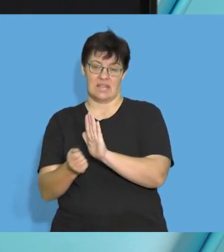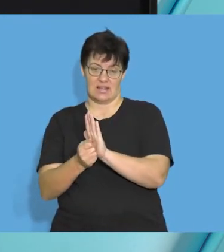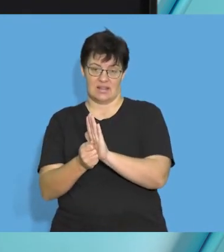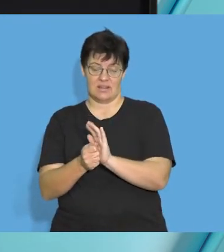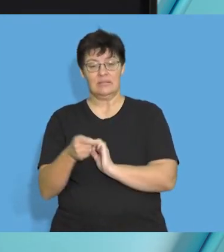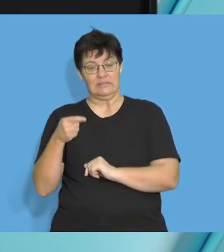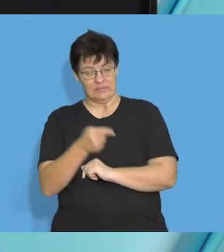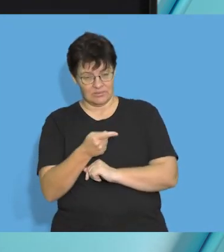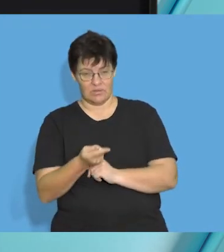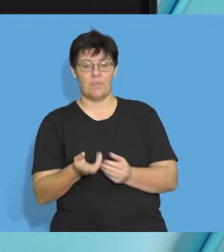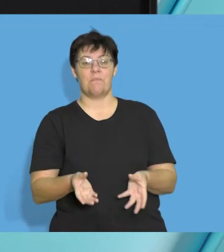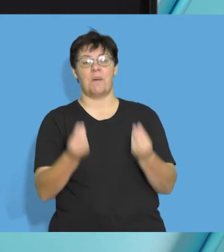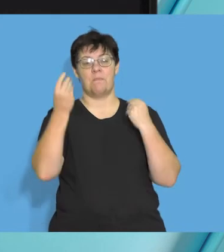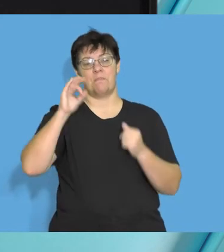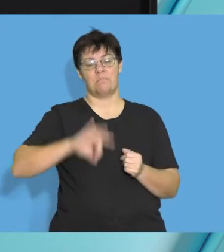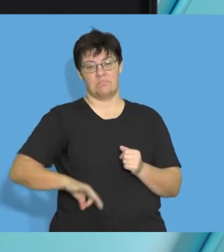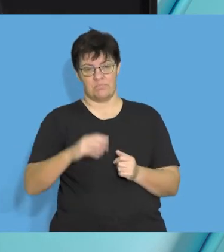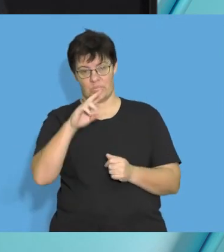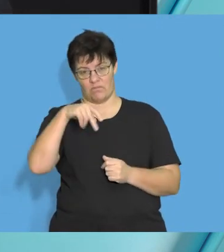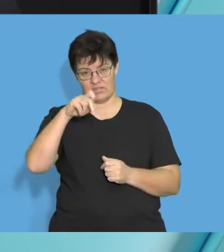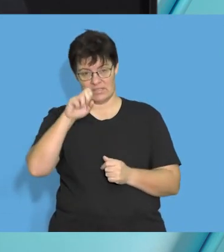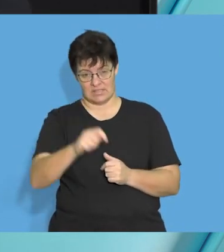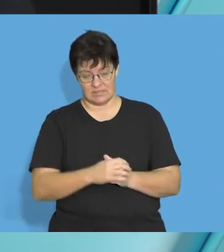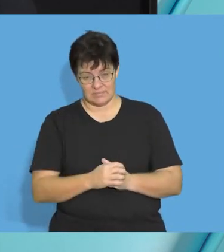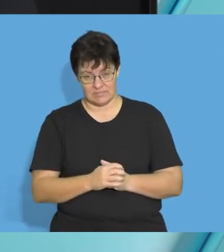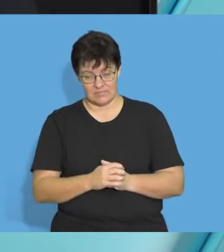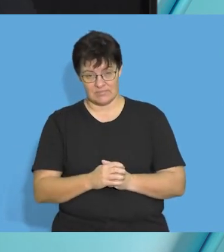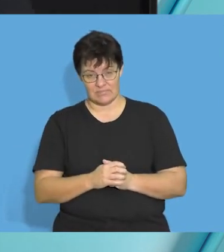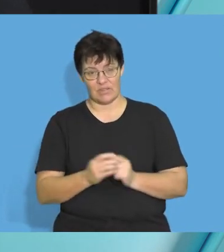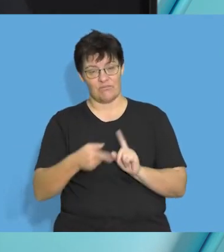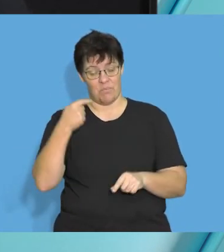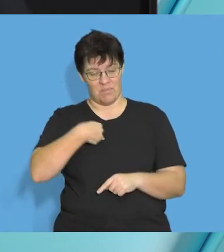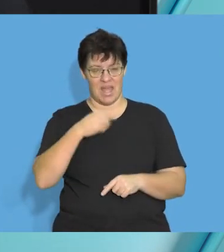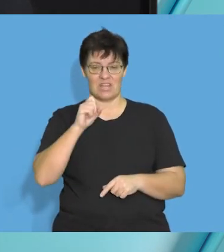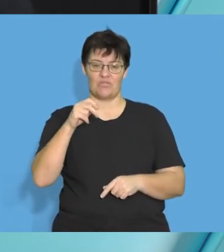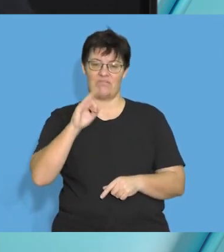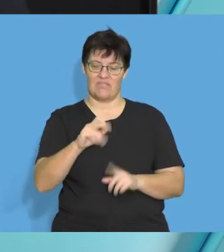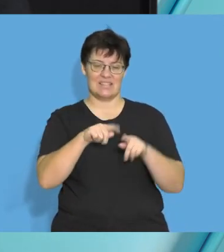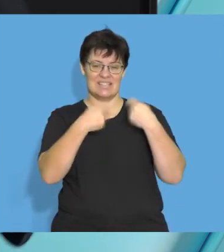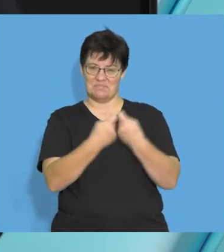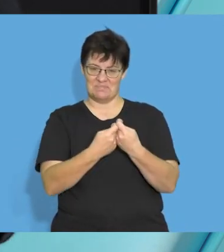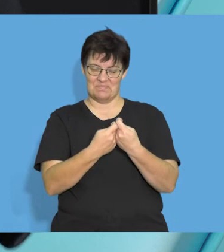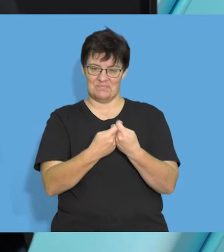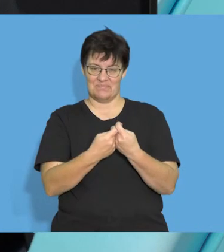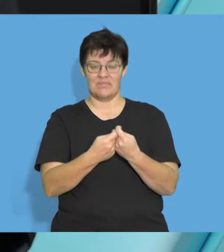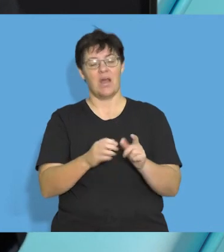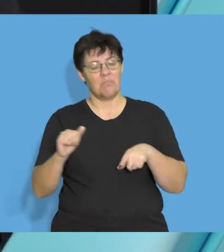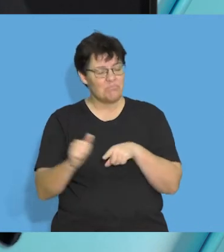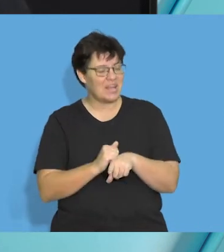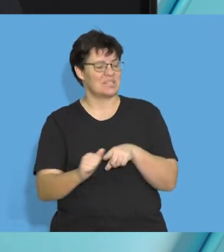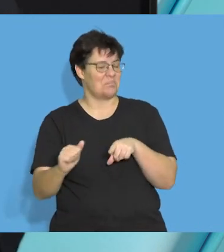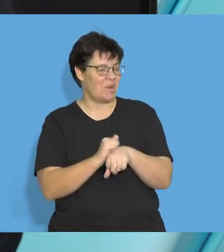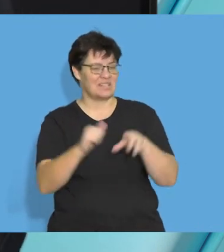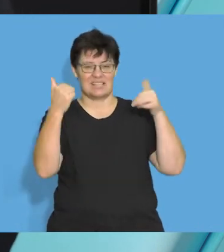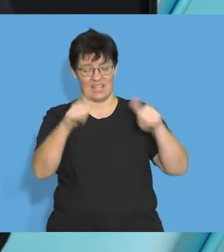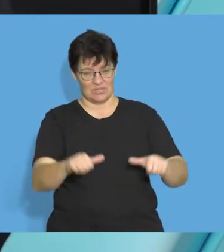you your gross profit. From me, Ashraf Patel, and the team, guys, keep on practicing your accounting